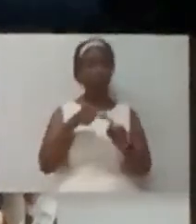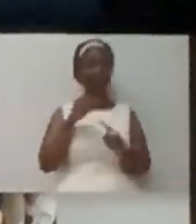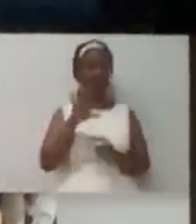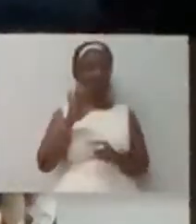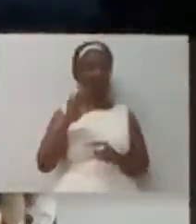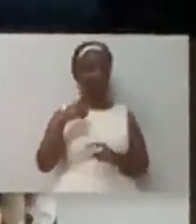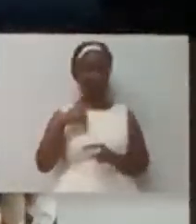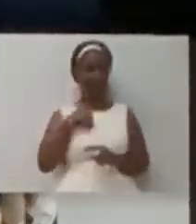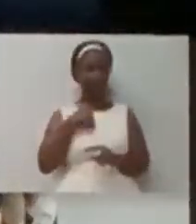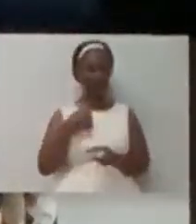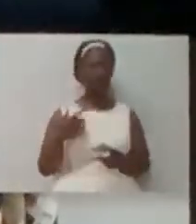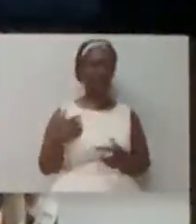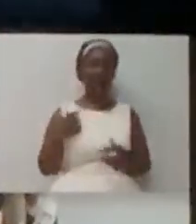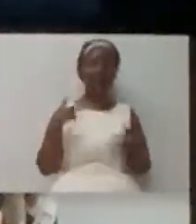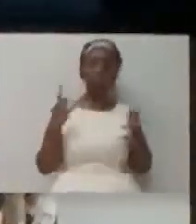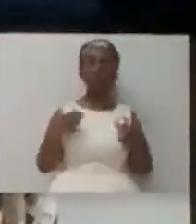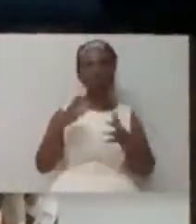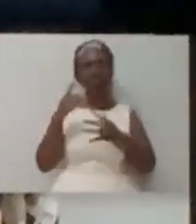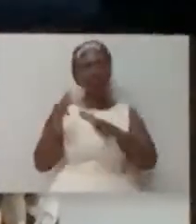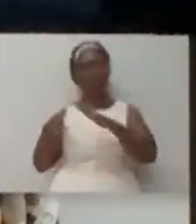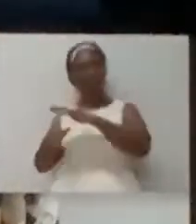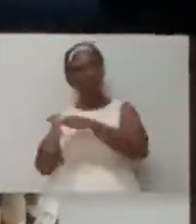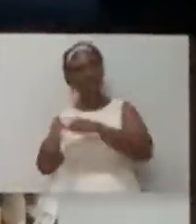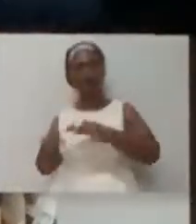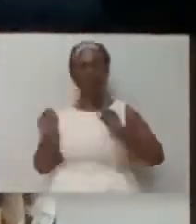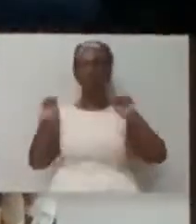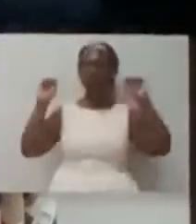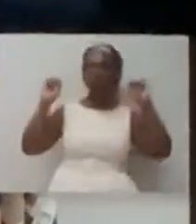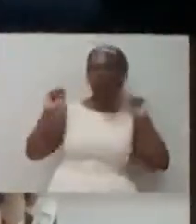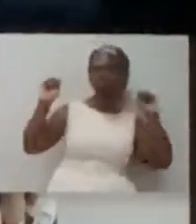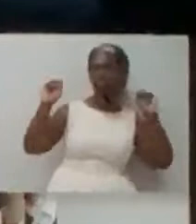it well. I was working out in my garage, either